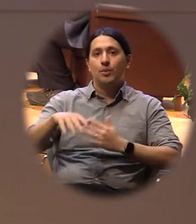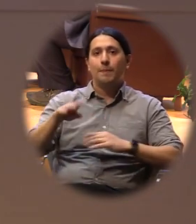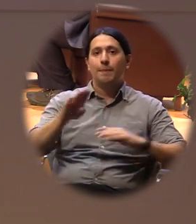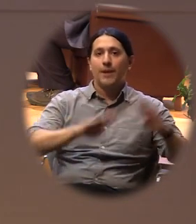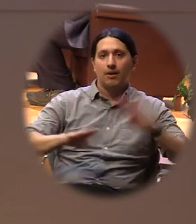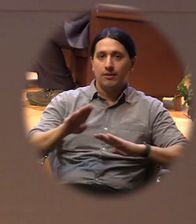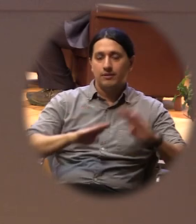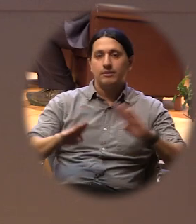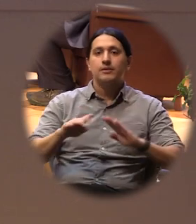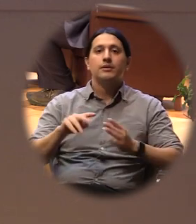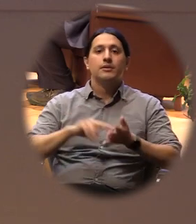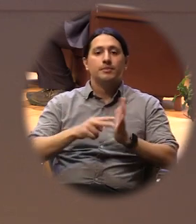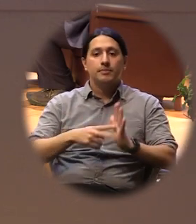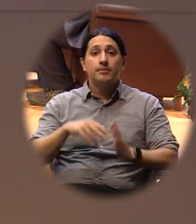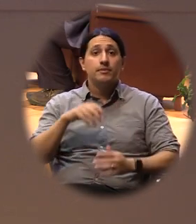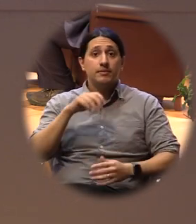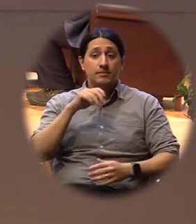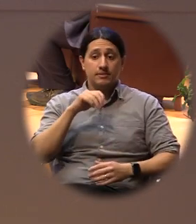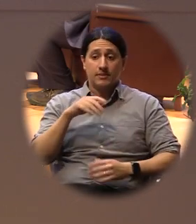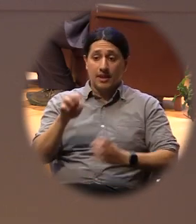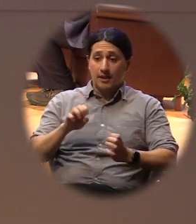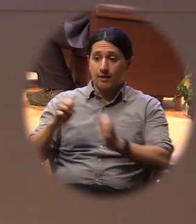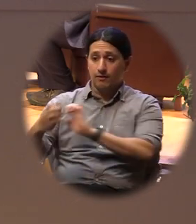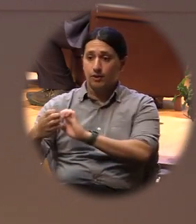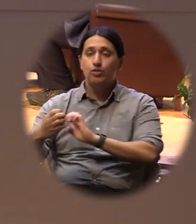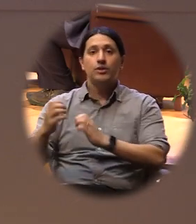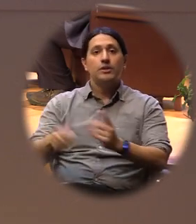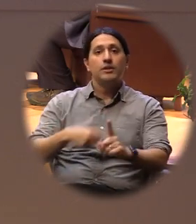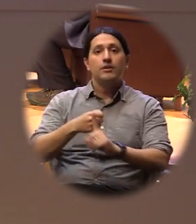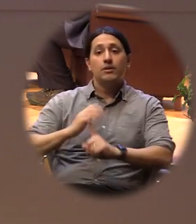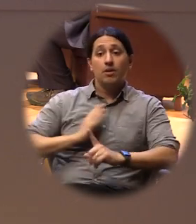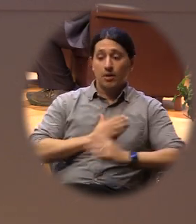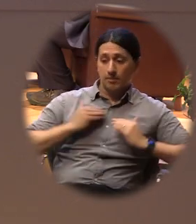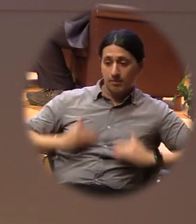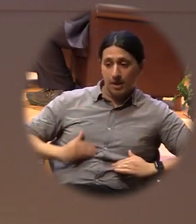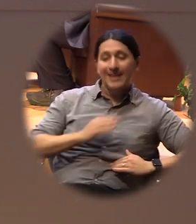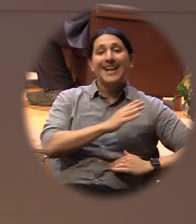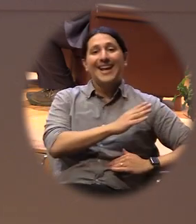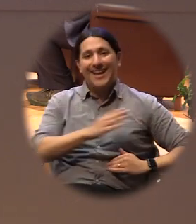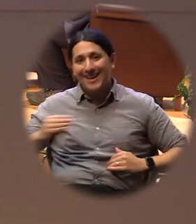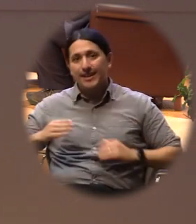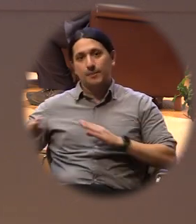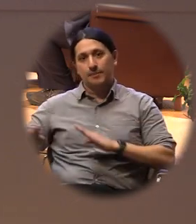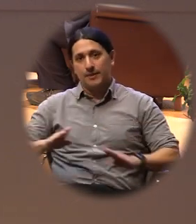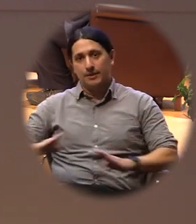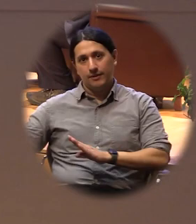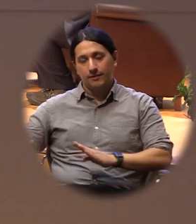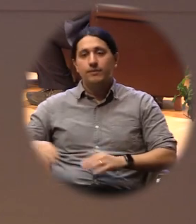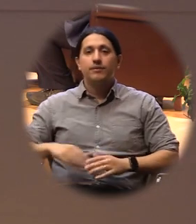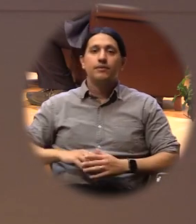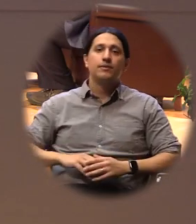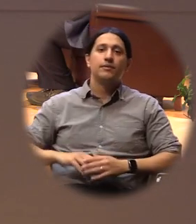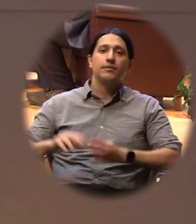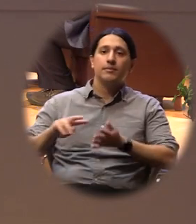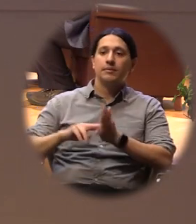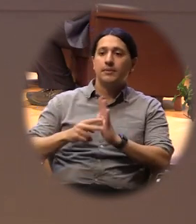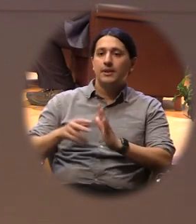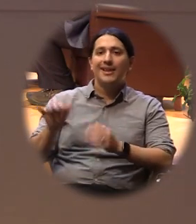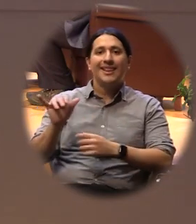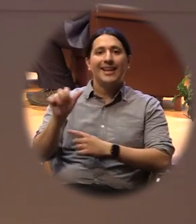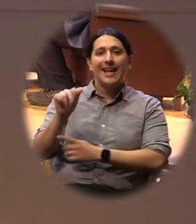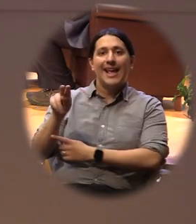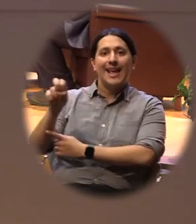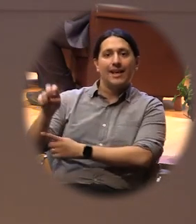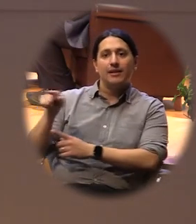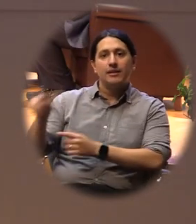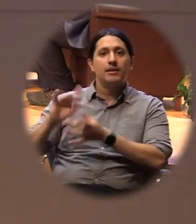not only our bodies, but also our behavior. So this was, in the terms that Anne was using perhaps, an attempt to